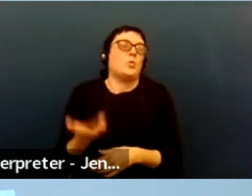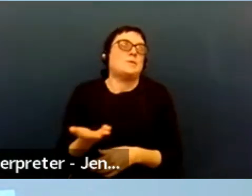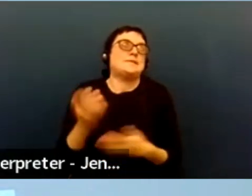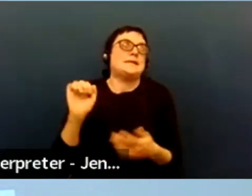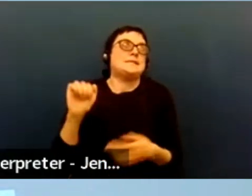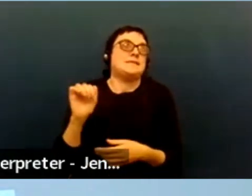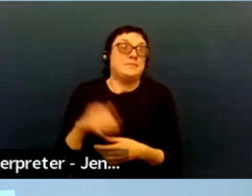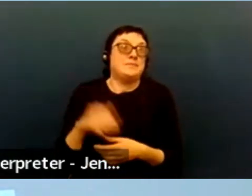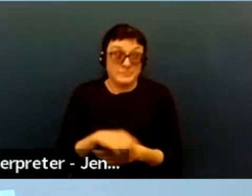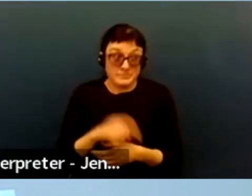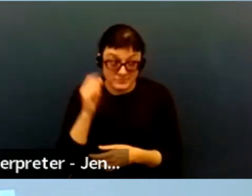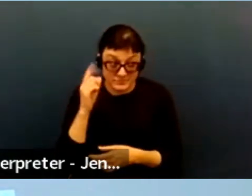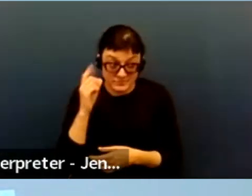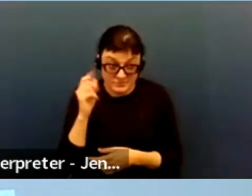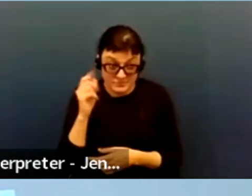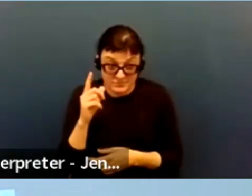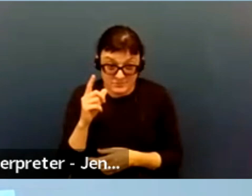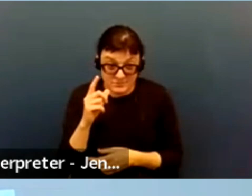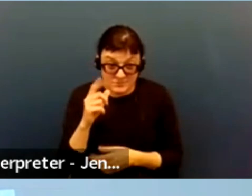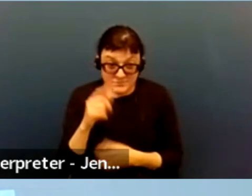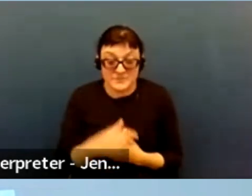going, this is an Italian office.